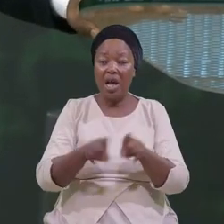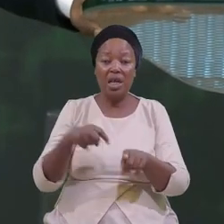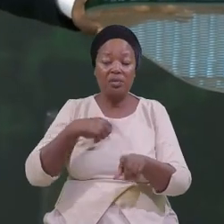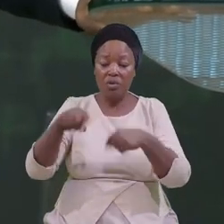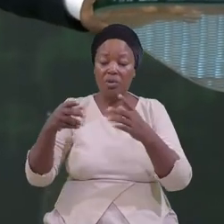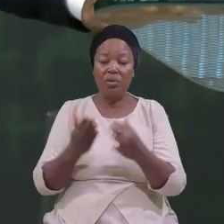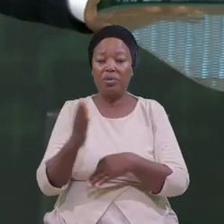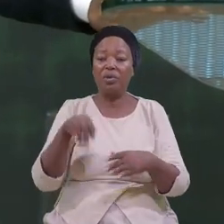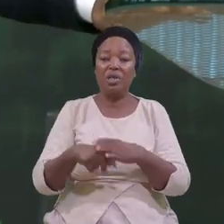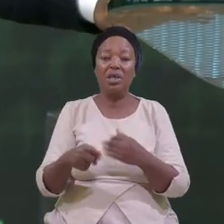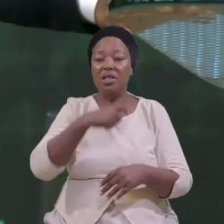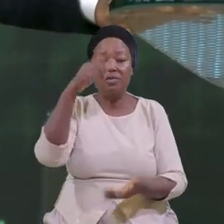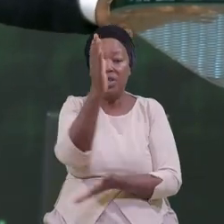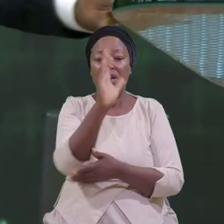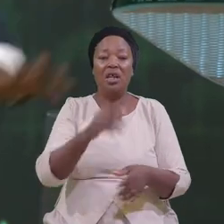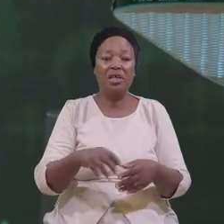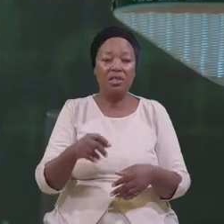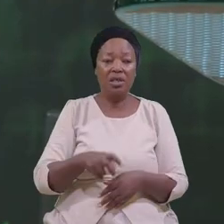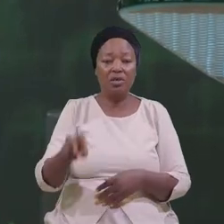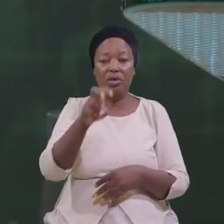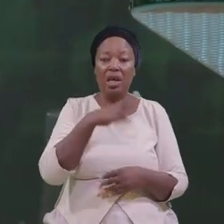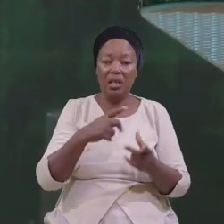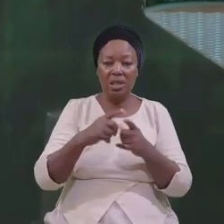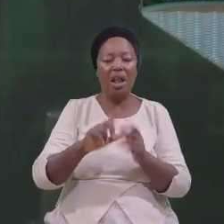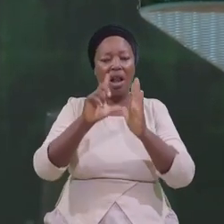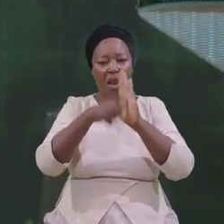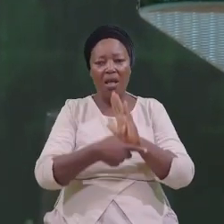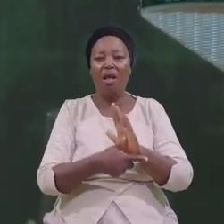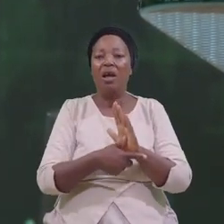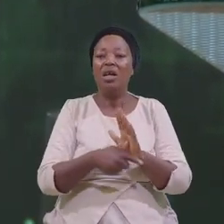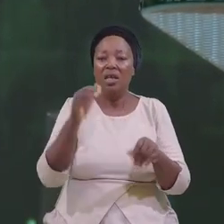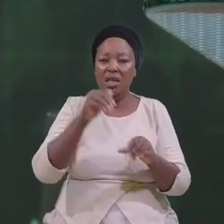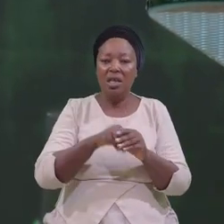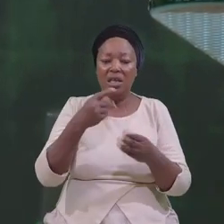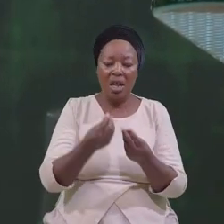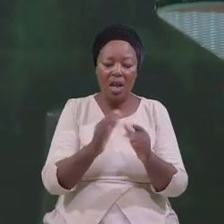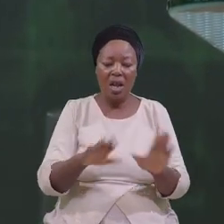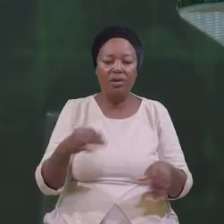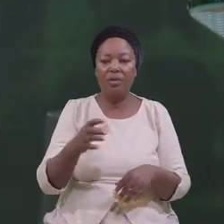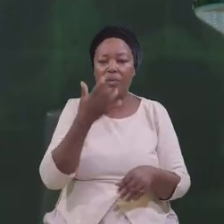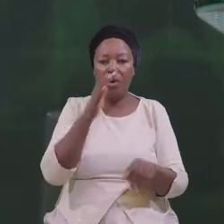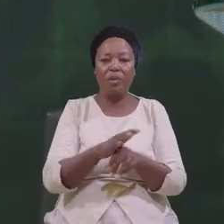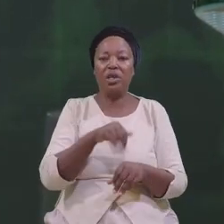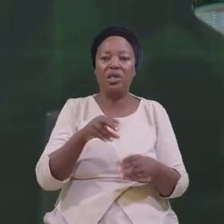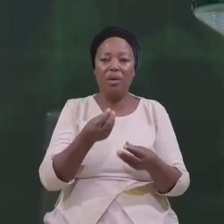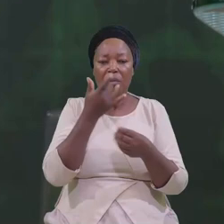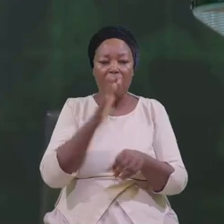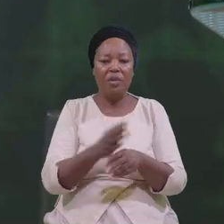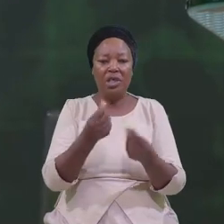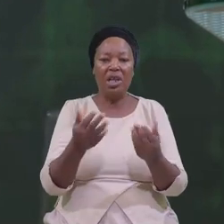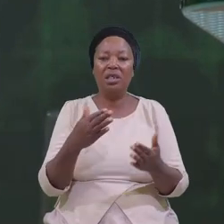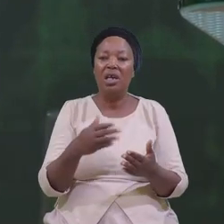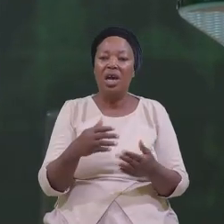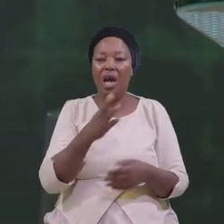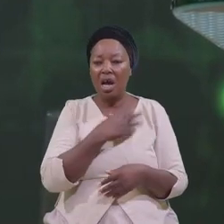journey, and rest eventually, eventually in the land of promise, in the promised land, the present land,